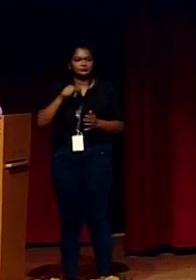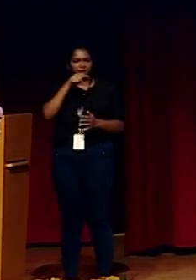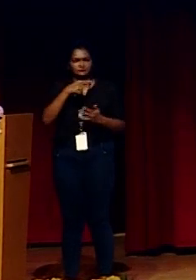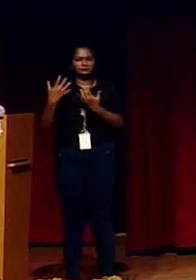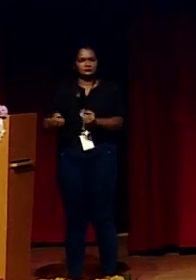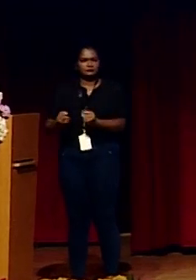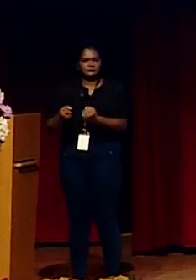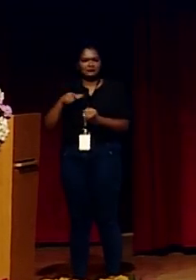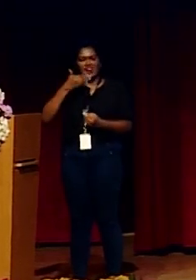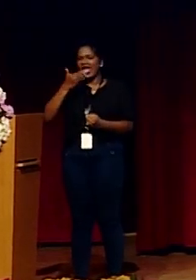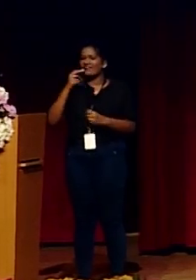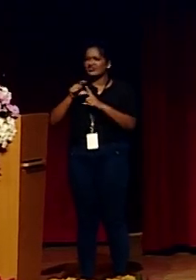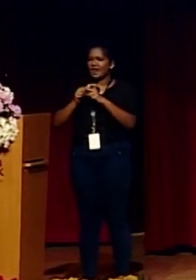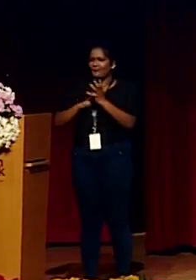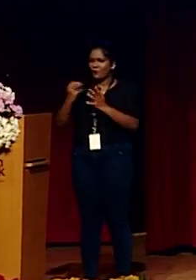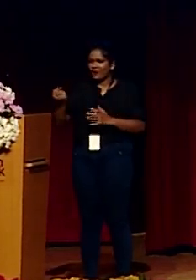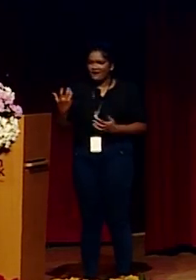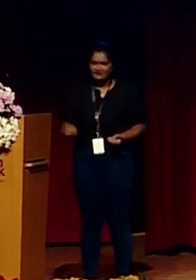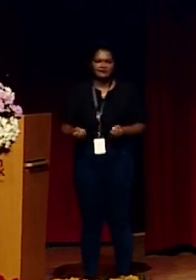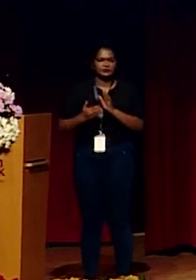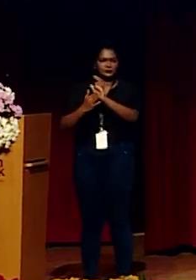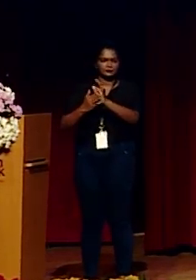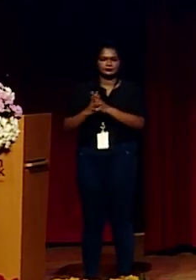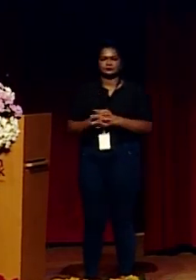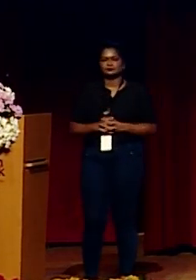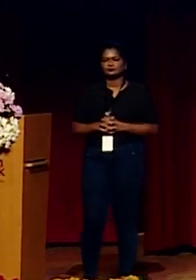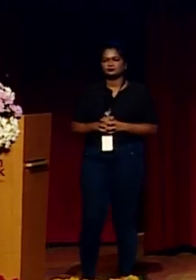Here is our usual live demo.